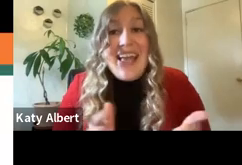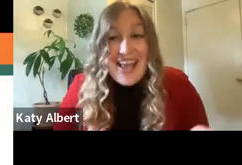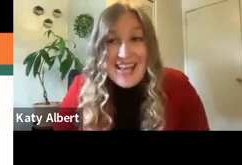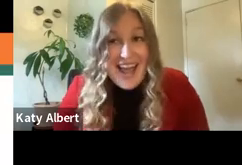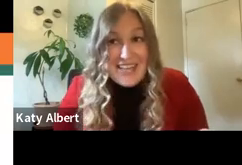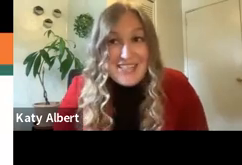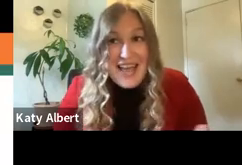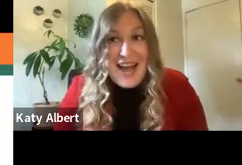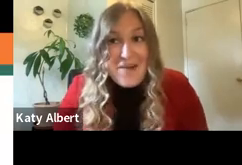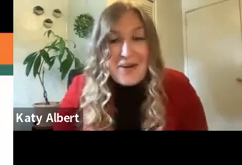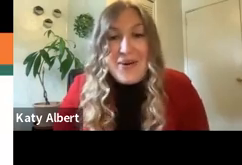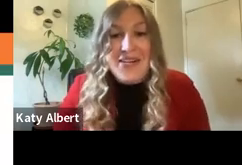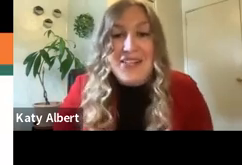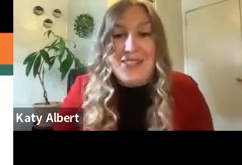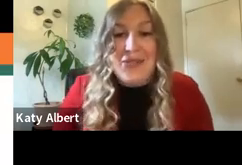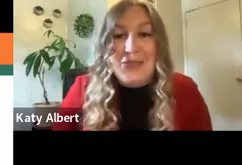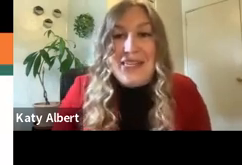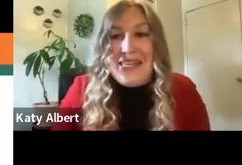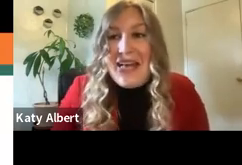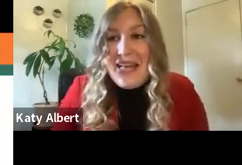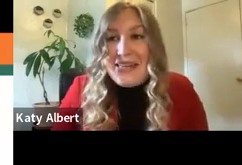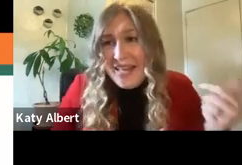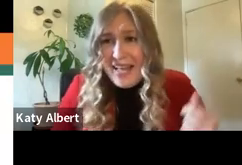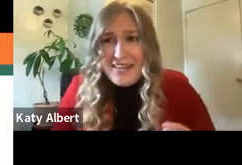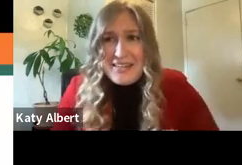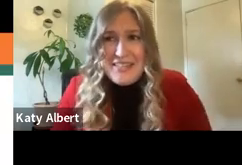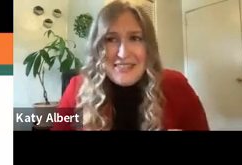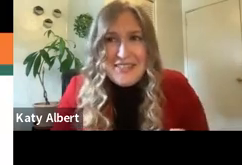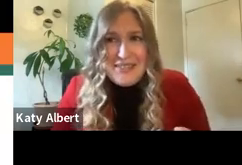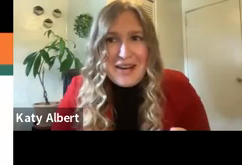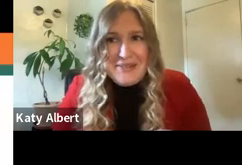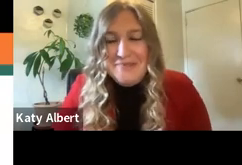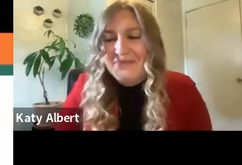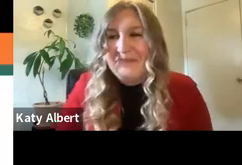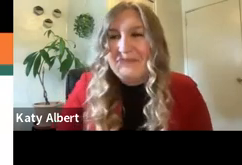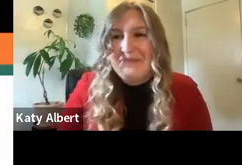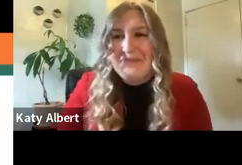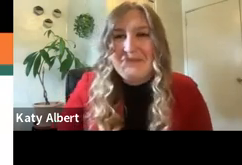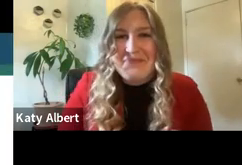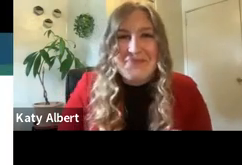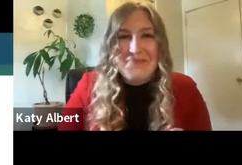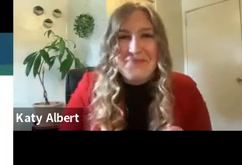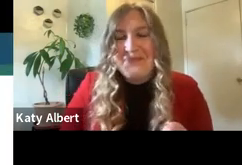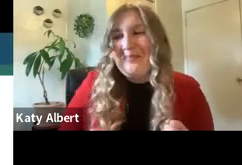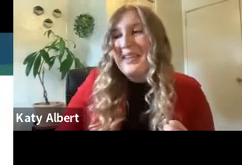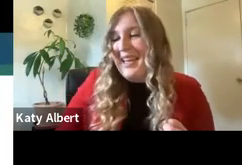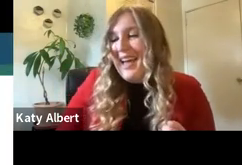Pennsylvania and hashtag I Want to Work on social media, and I'd encourage you to do so.